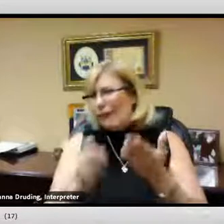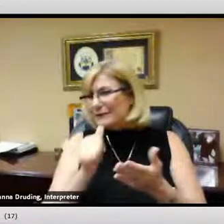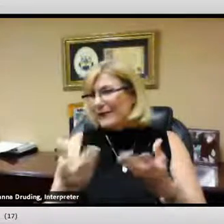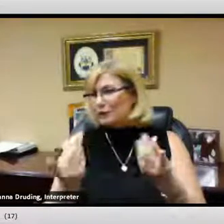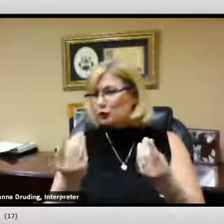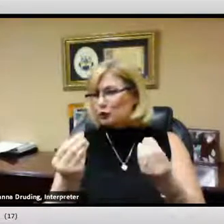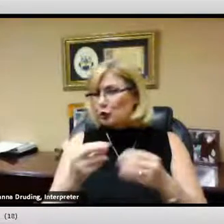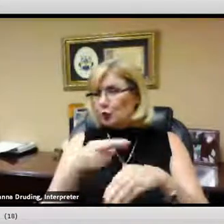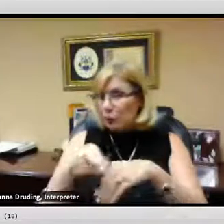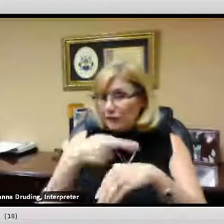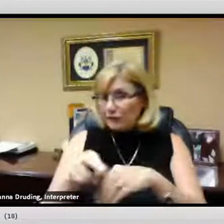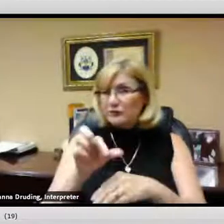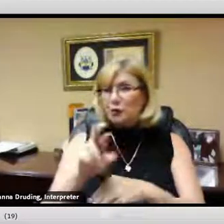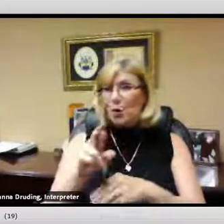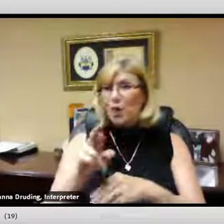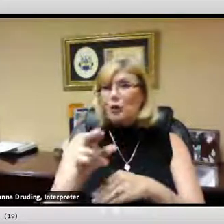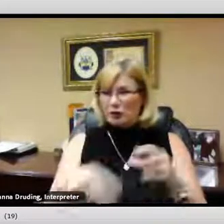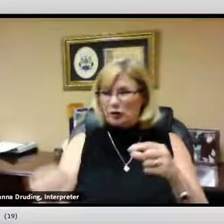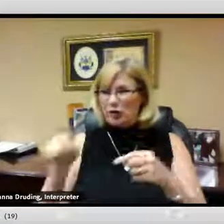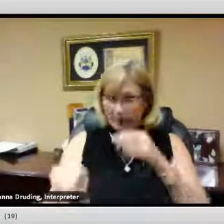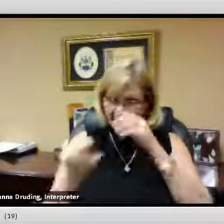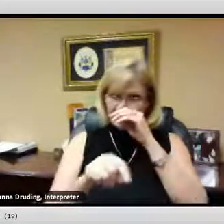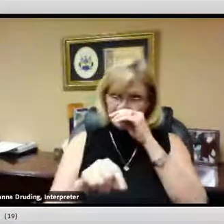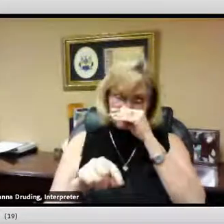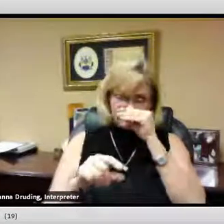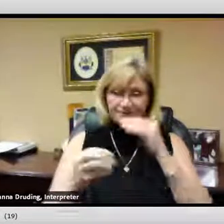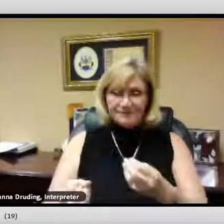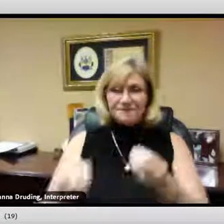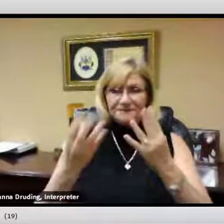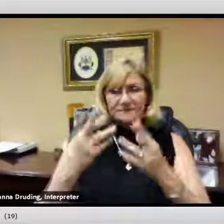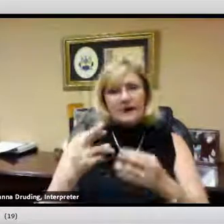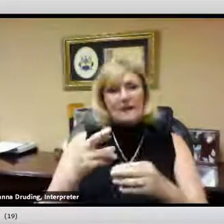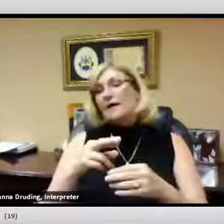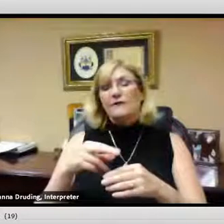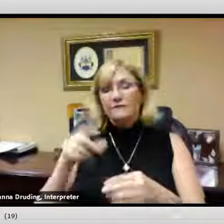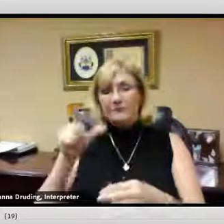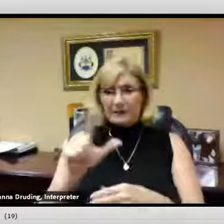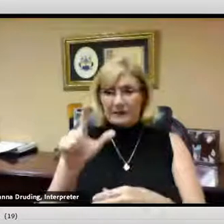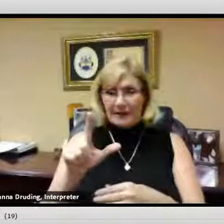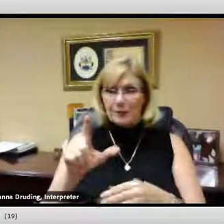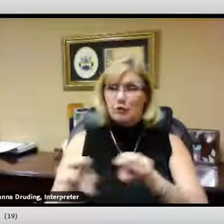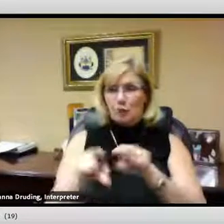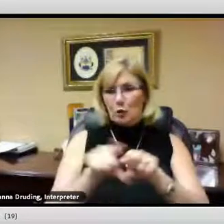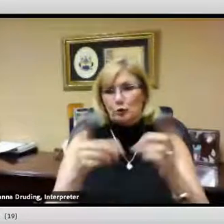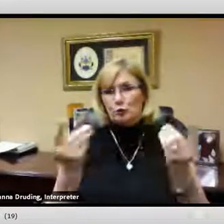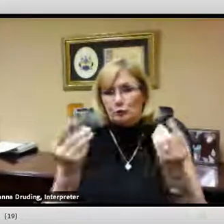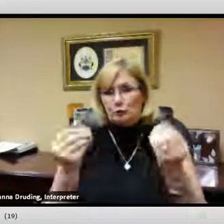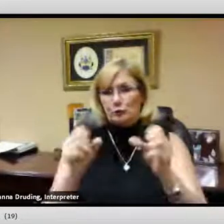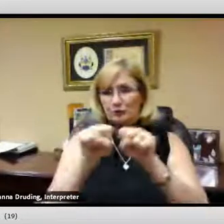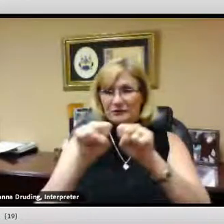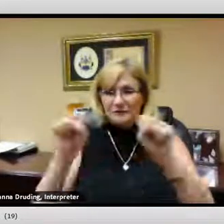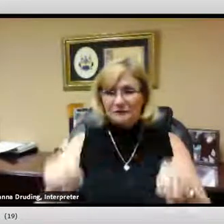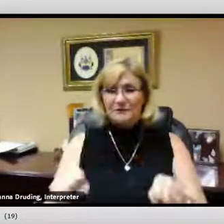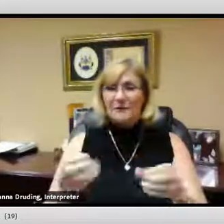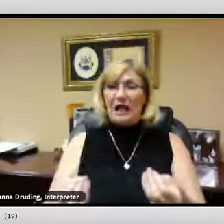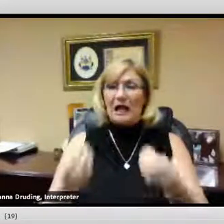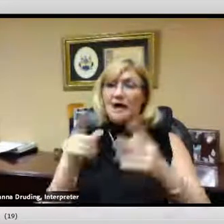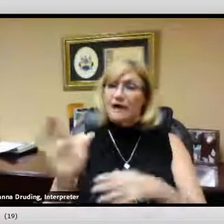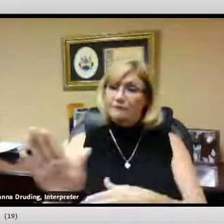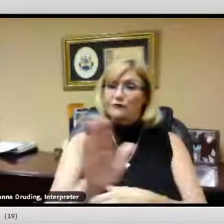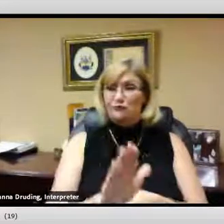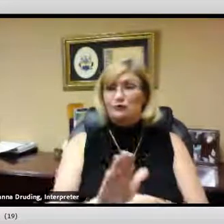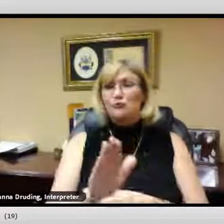circulation. But I know there are librarians who do those things who also do systems, and a lot of you do more than one thing, and